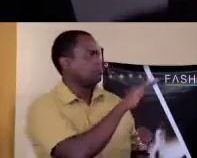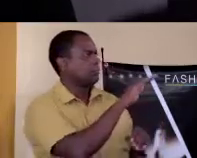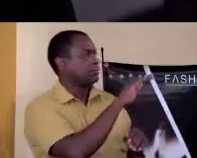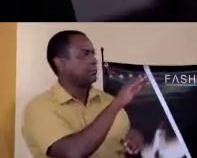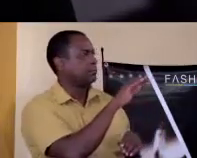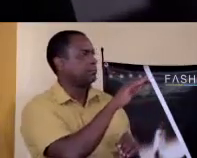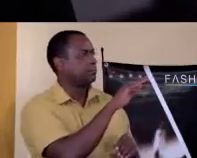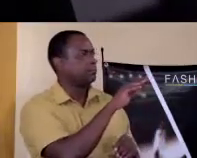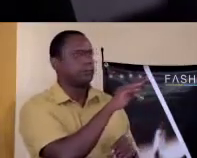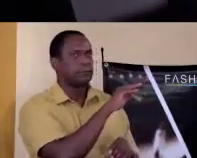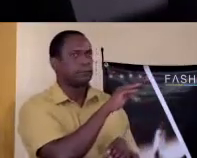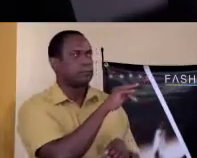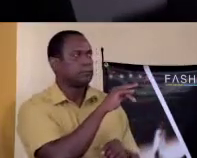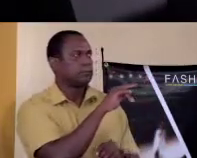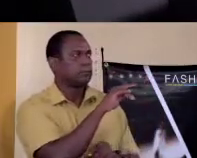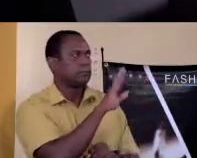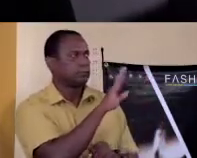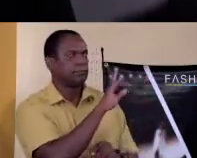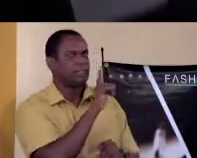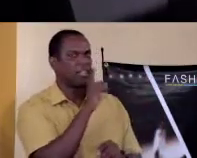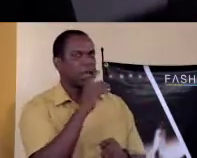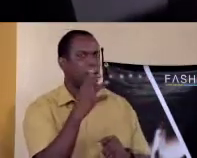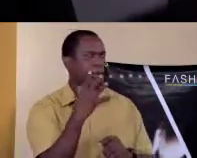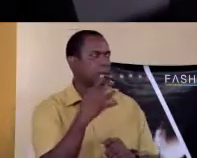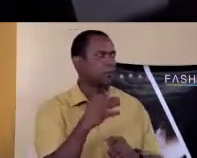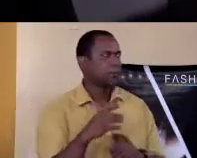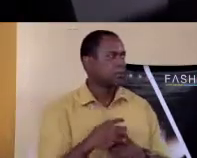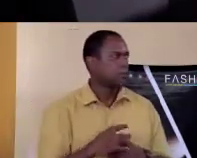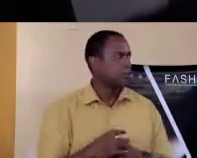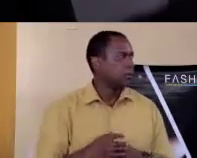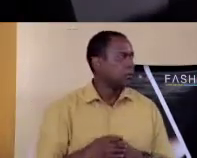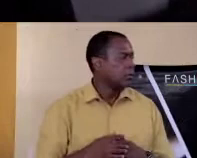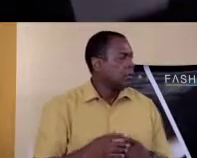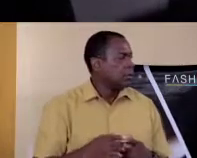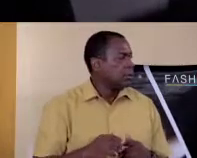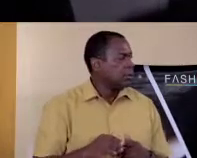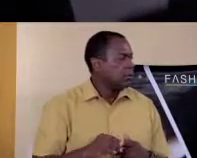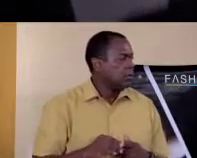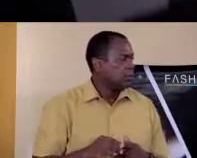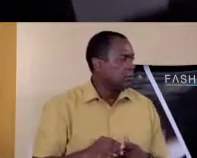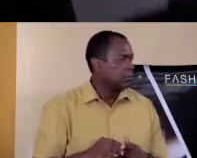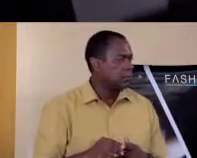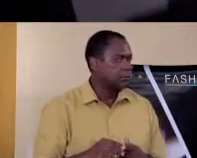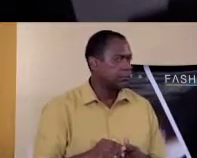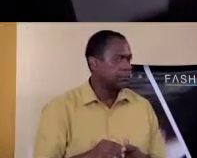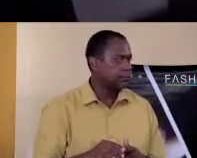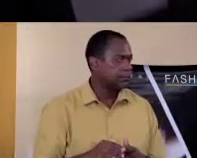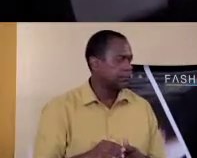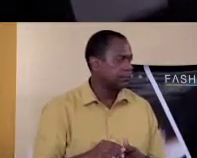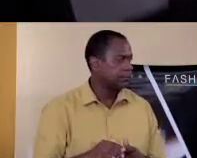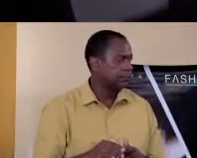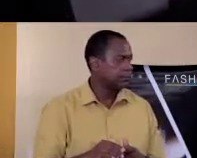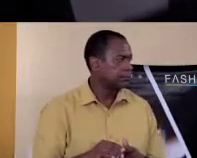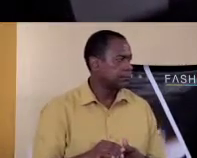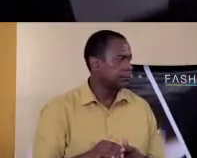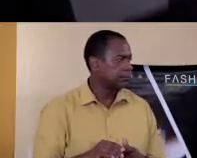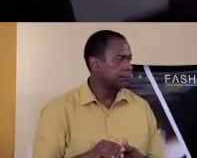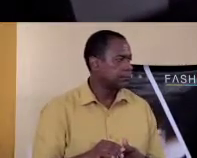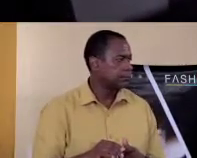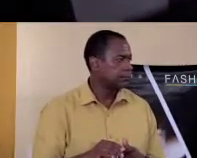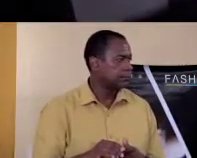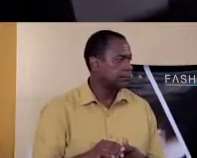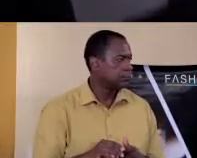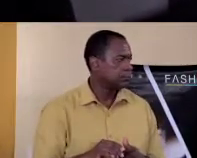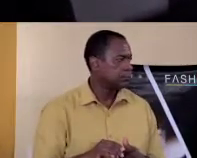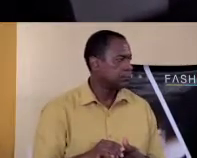a business person. You're part of that business fraternity. And you being a part of that business fraternity